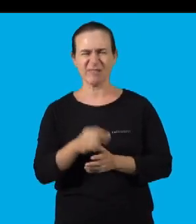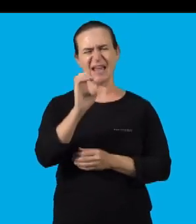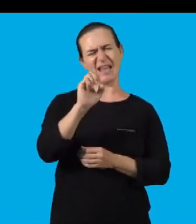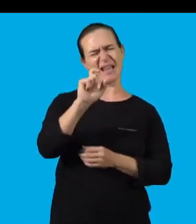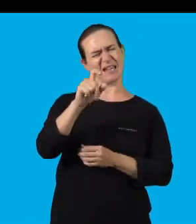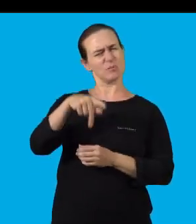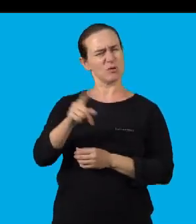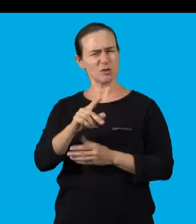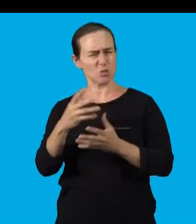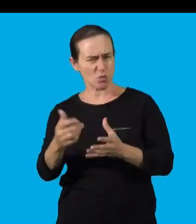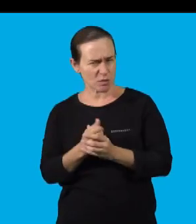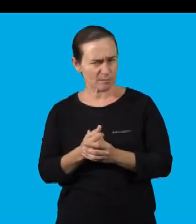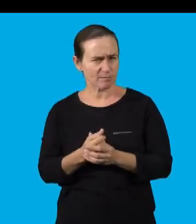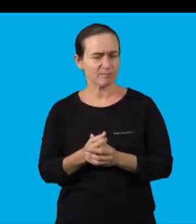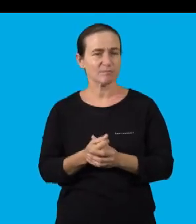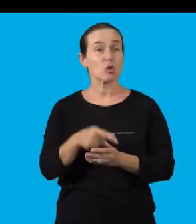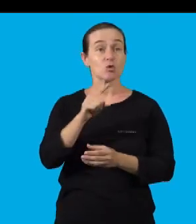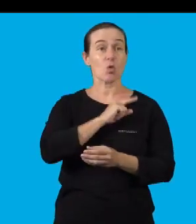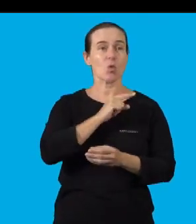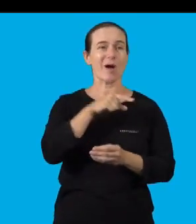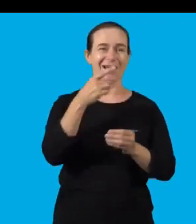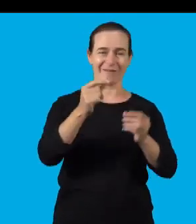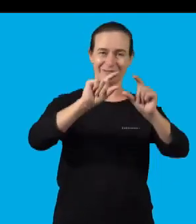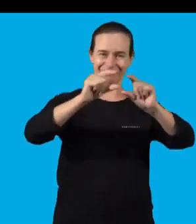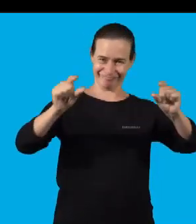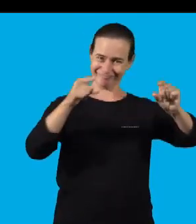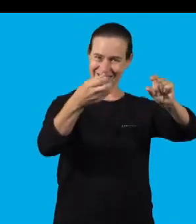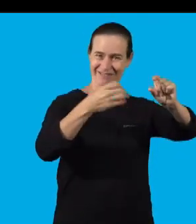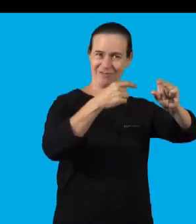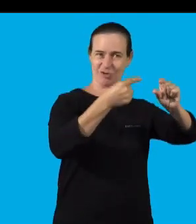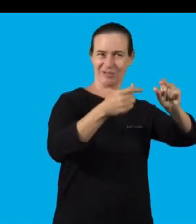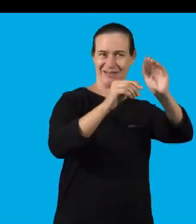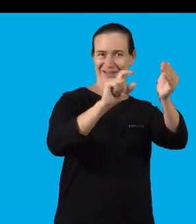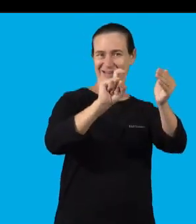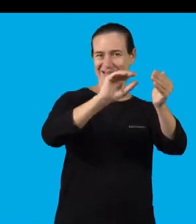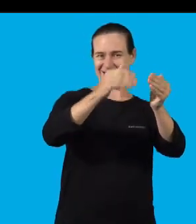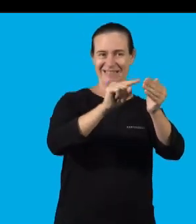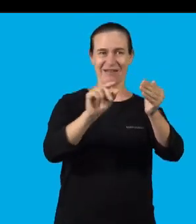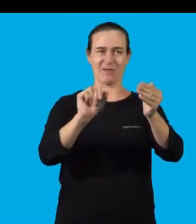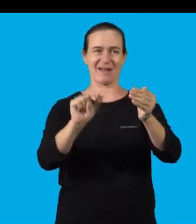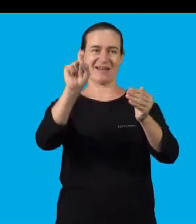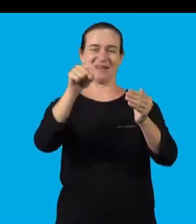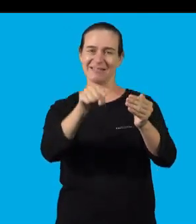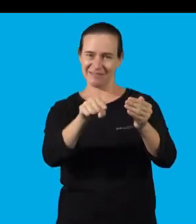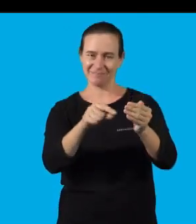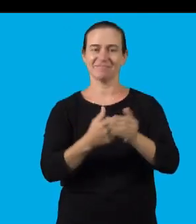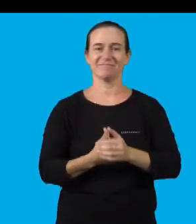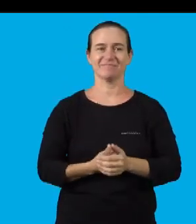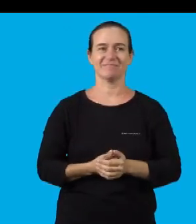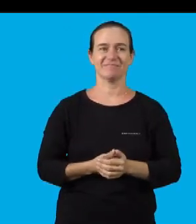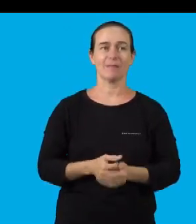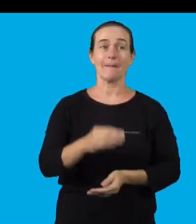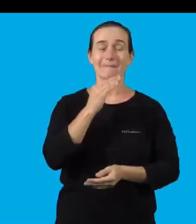of course we know it's an exponential because of the form of the equation that has been given to us. We can see that x is in